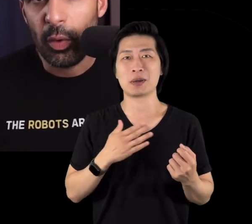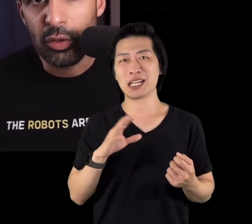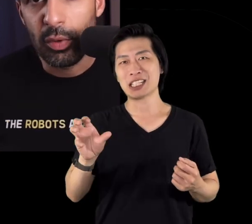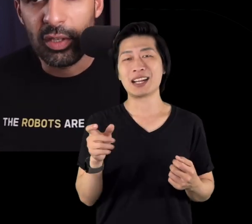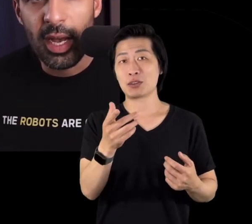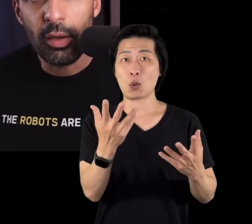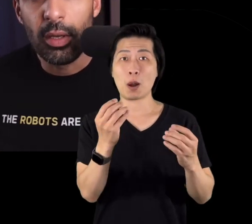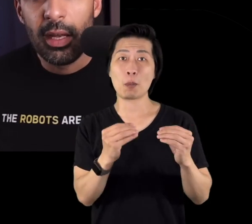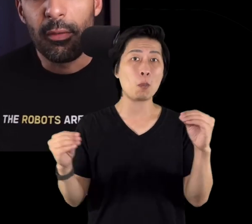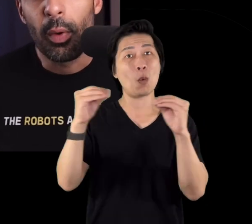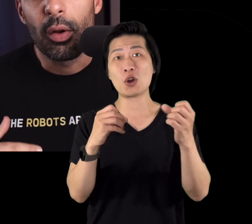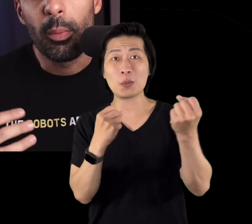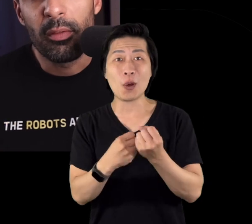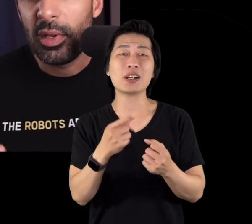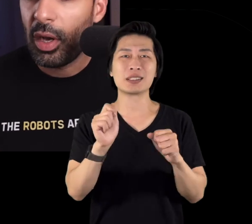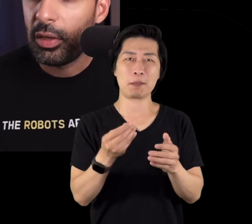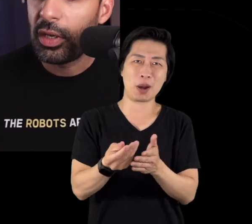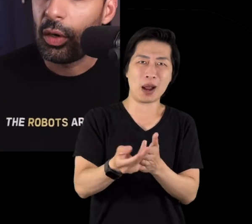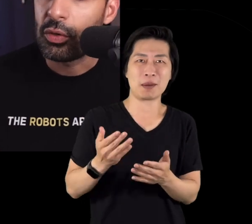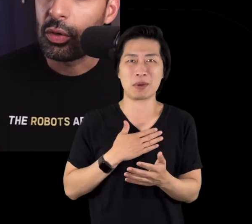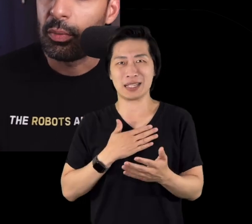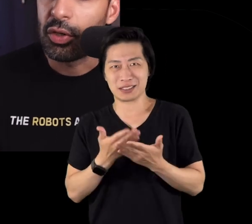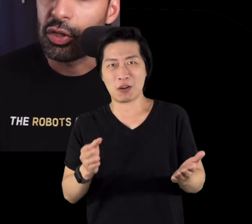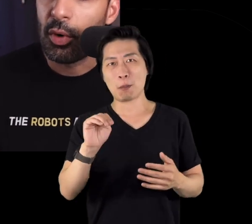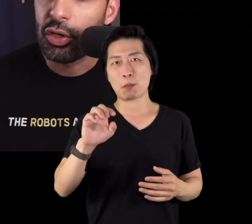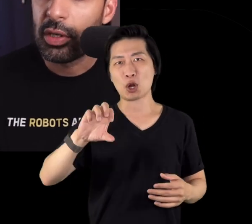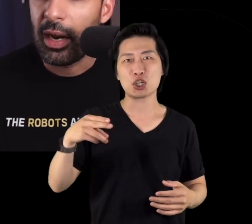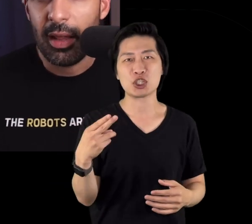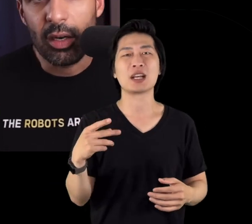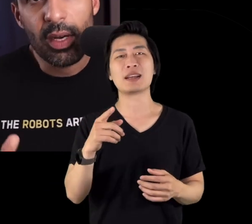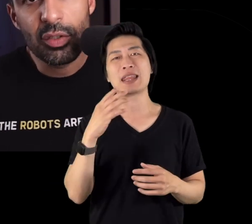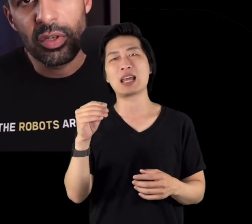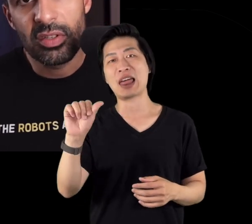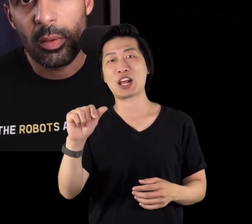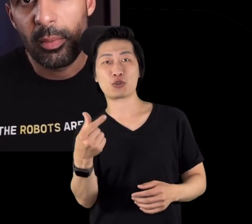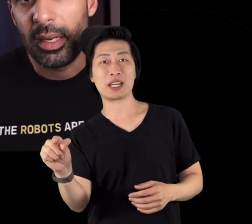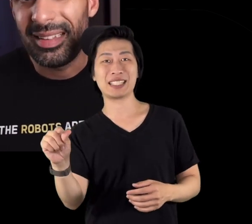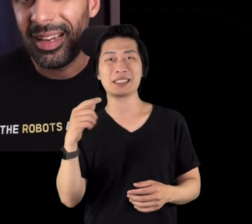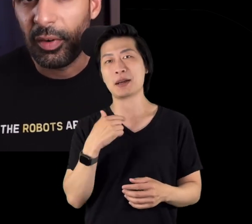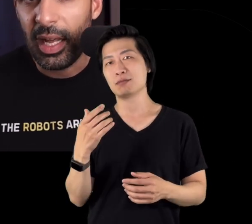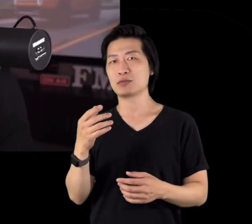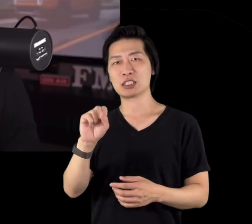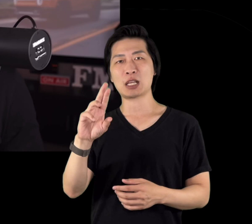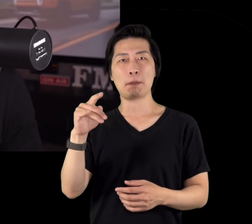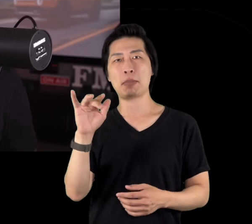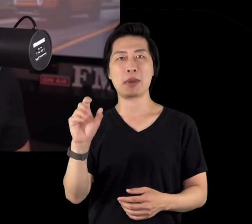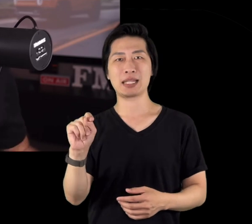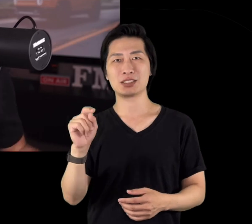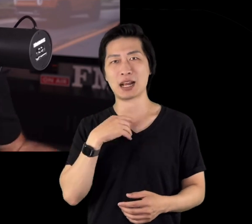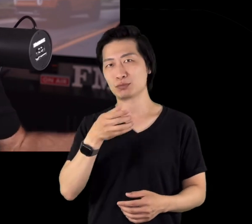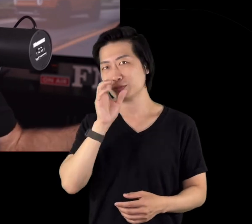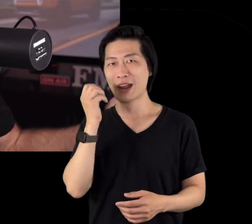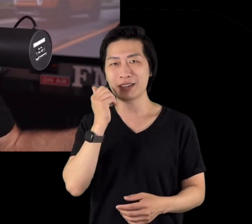easy way to support the channel. And if you want to go above and beyond, you can also purchase merch and Athletic Greens, which is a supplement I take every day. I'm wearing one of